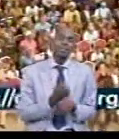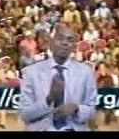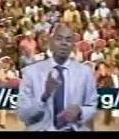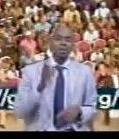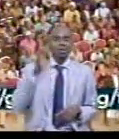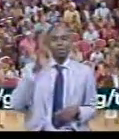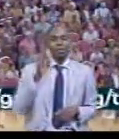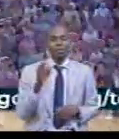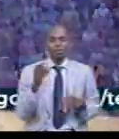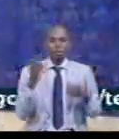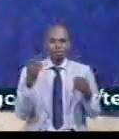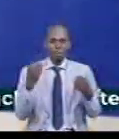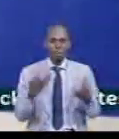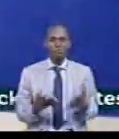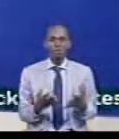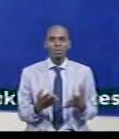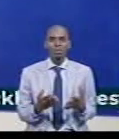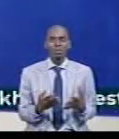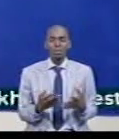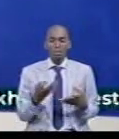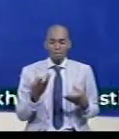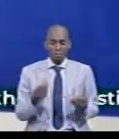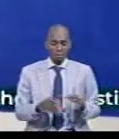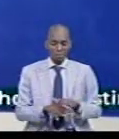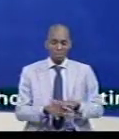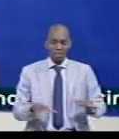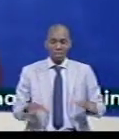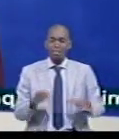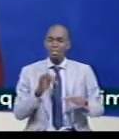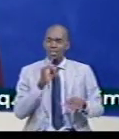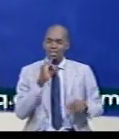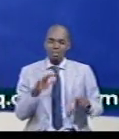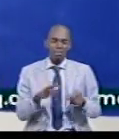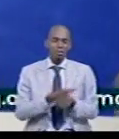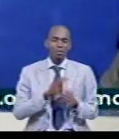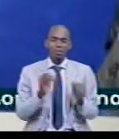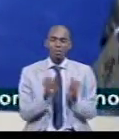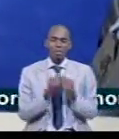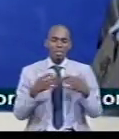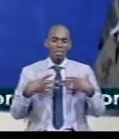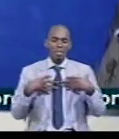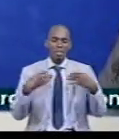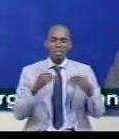The ground is charged already with healing power.